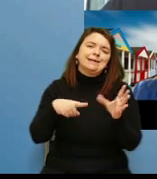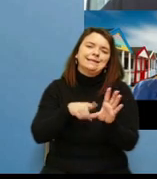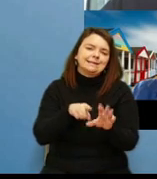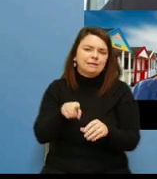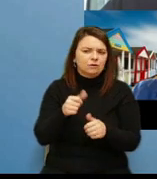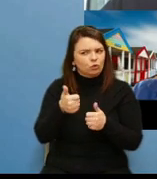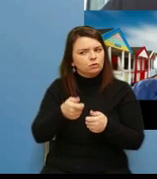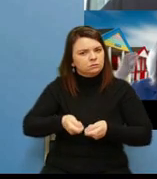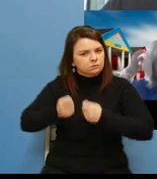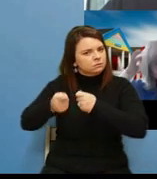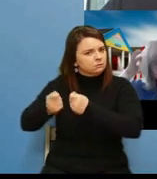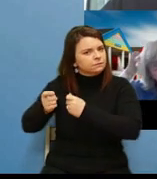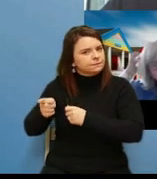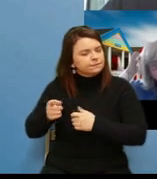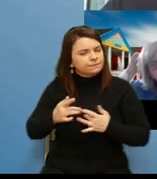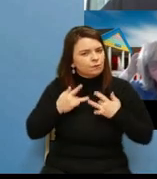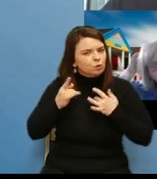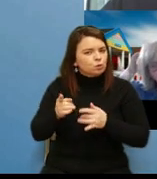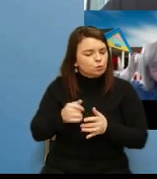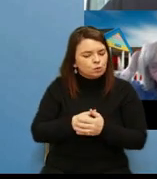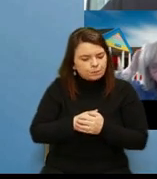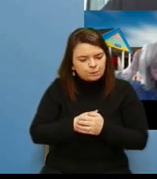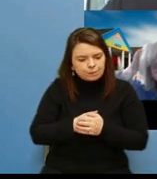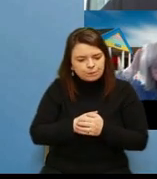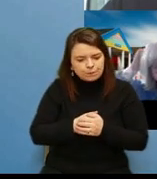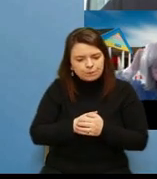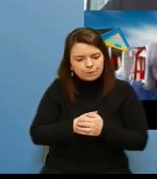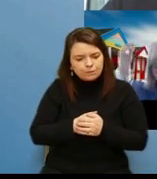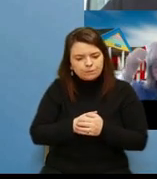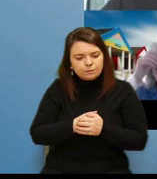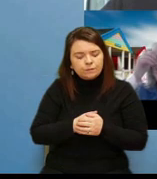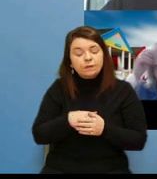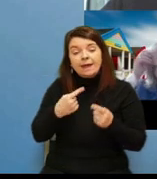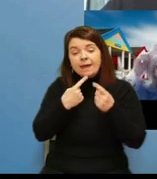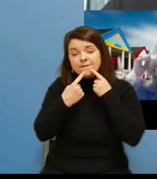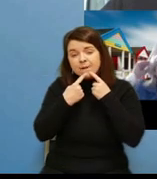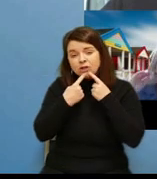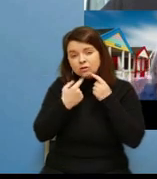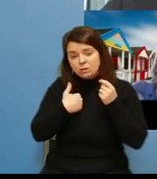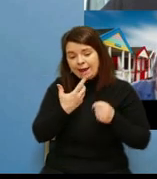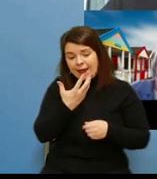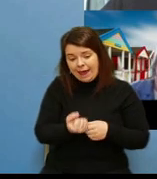Fiona? Thank you, Tracy, and I think that they're very good points.